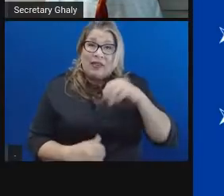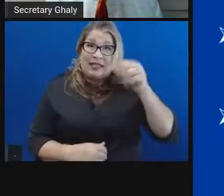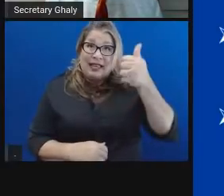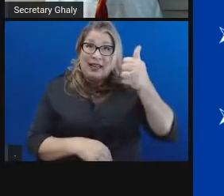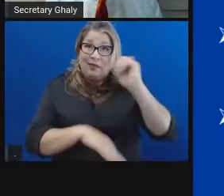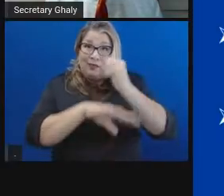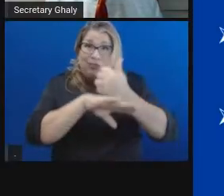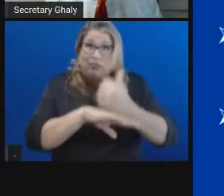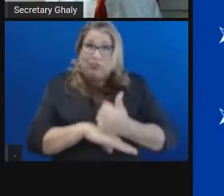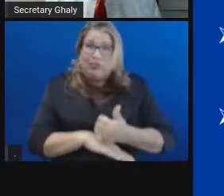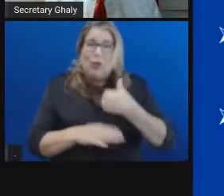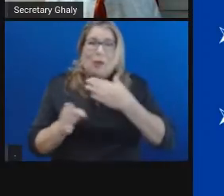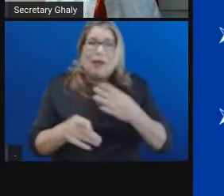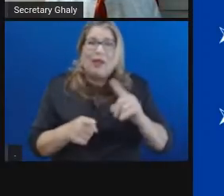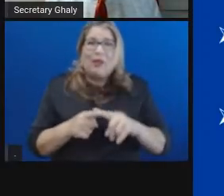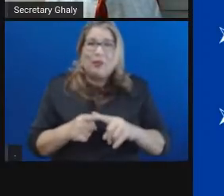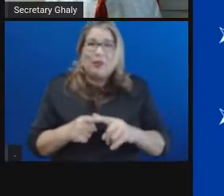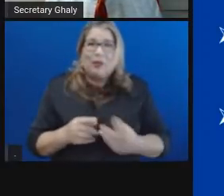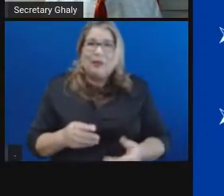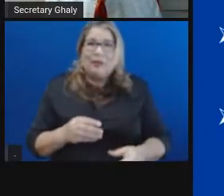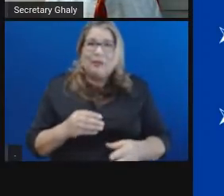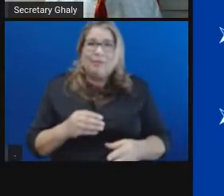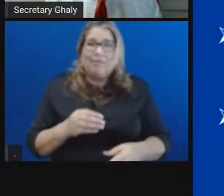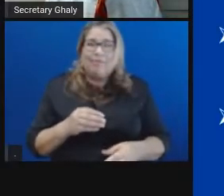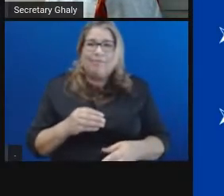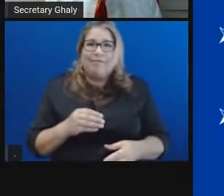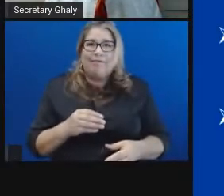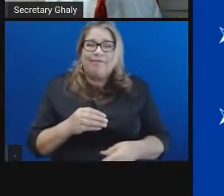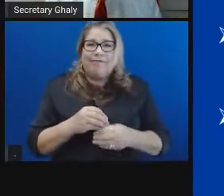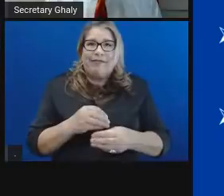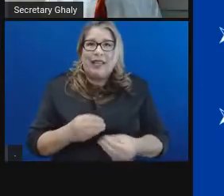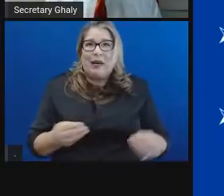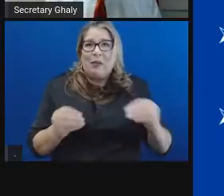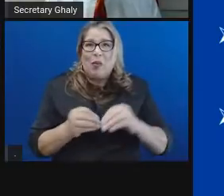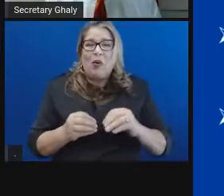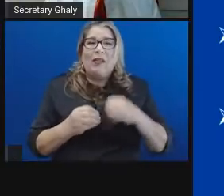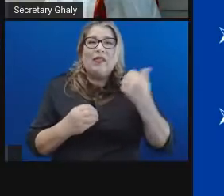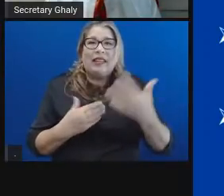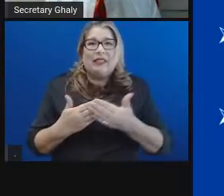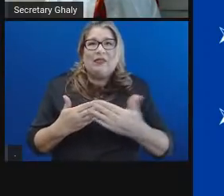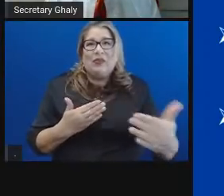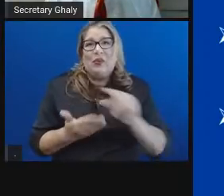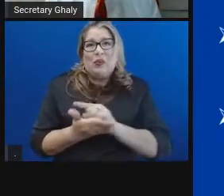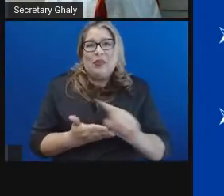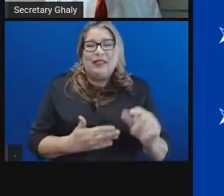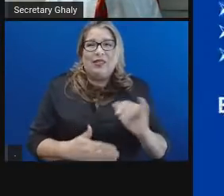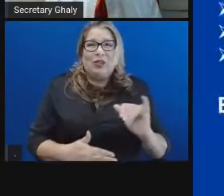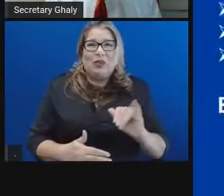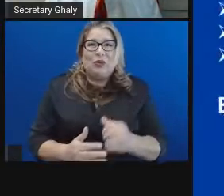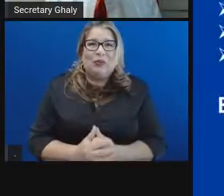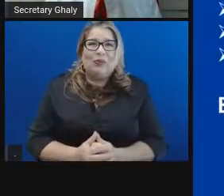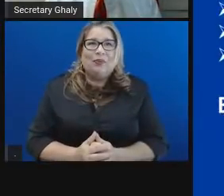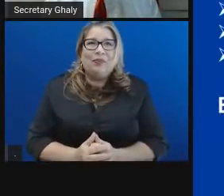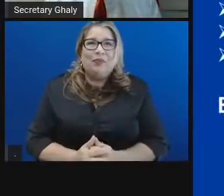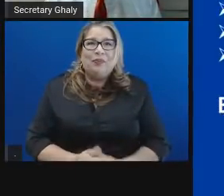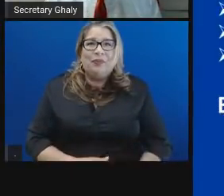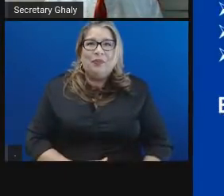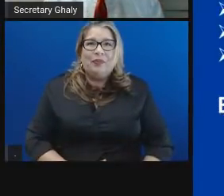up in some degree over the course of the next many weeks as well. Next slide.